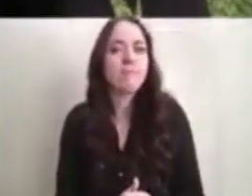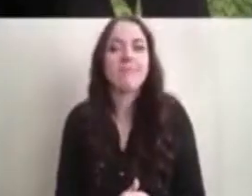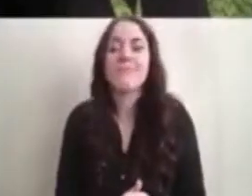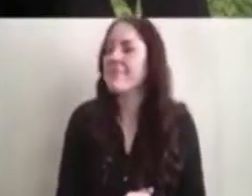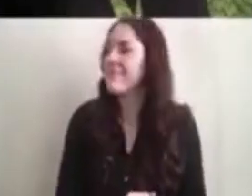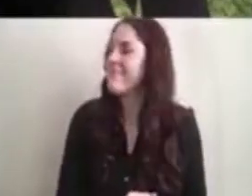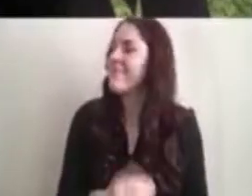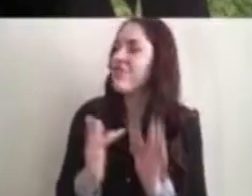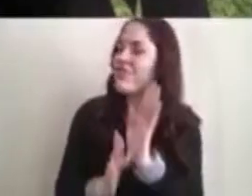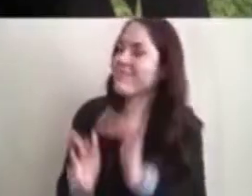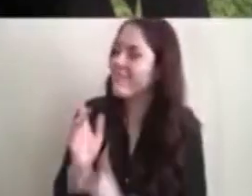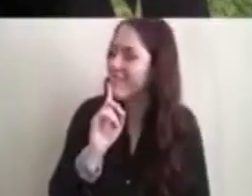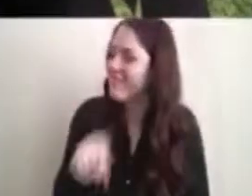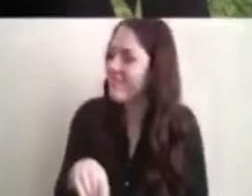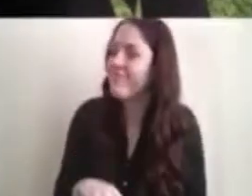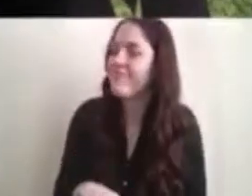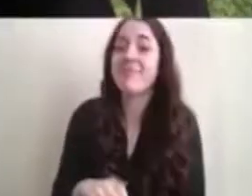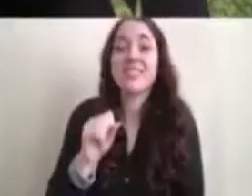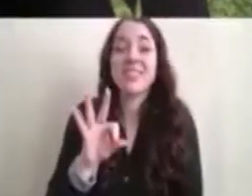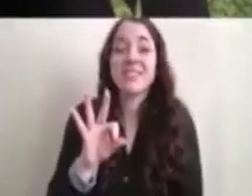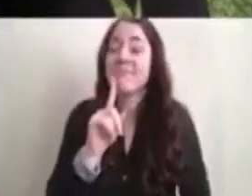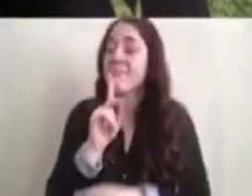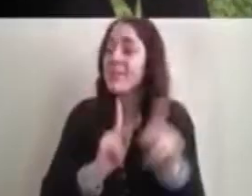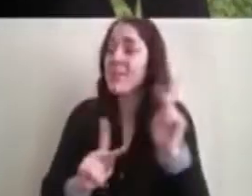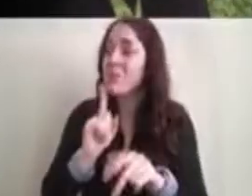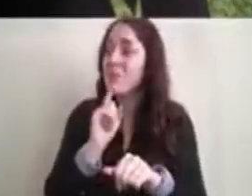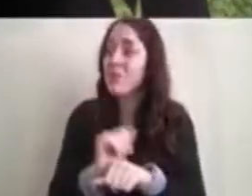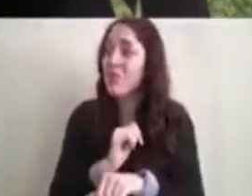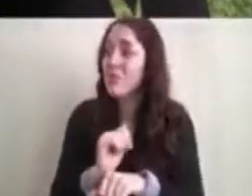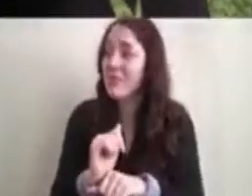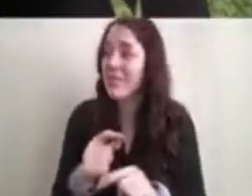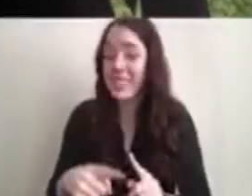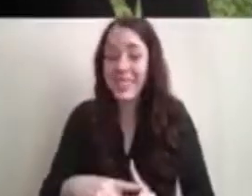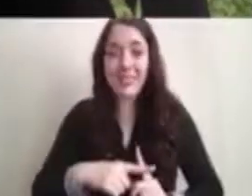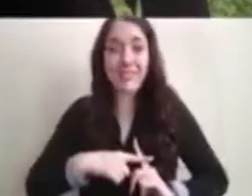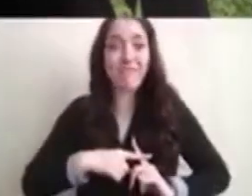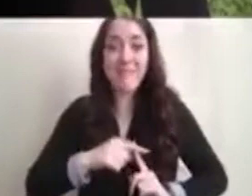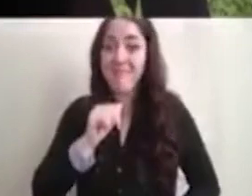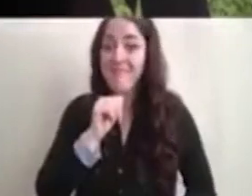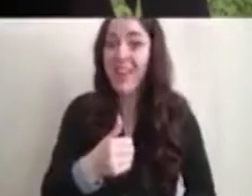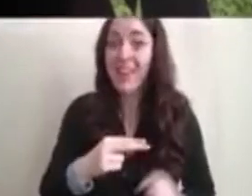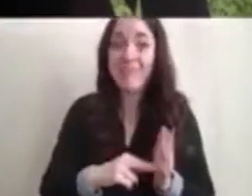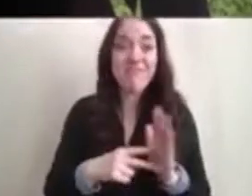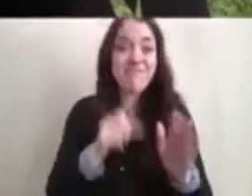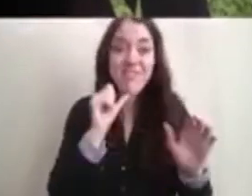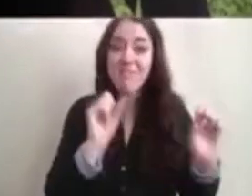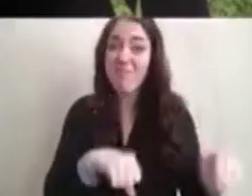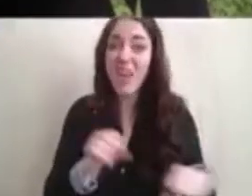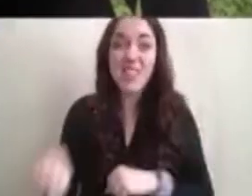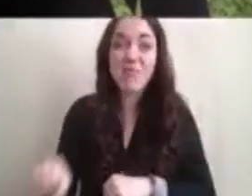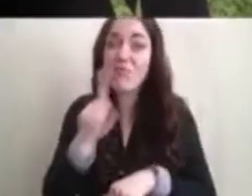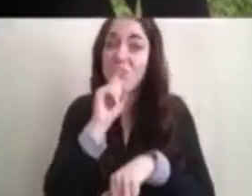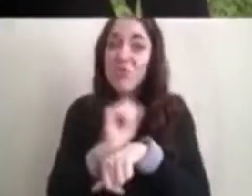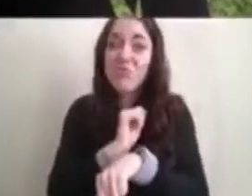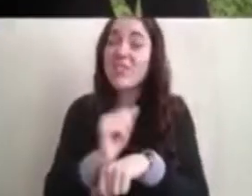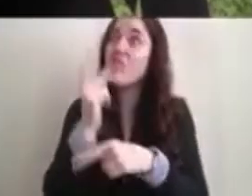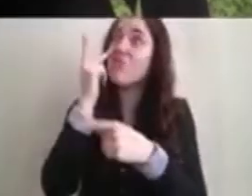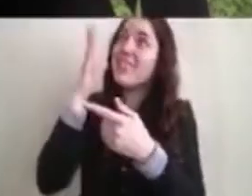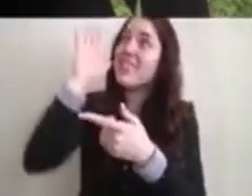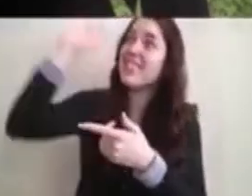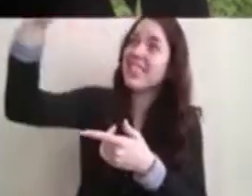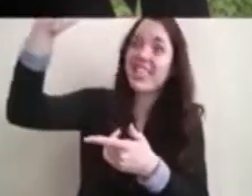an adult to be born? It's impossible to enter the mother's womb for a second time and be born, isn't